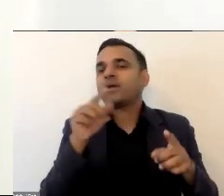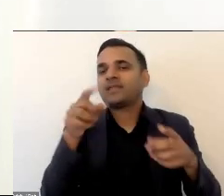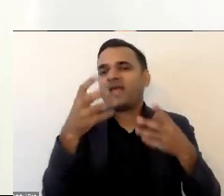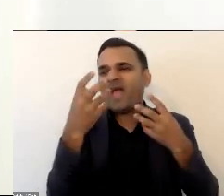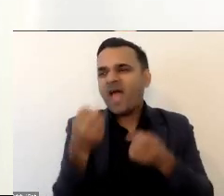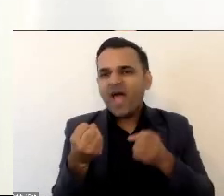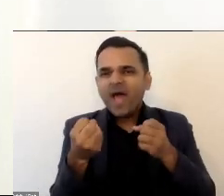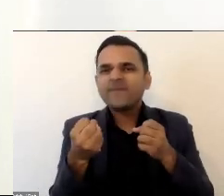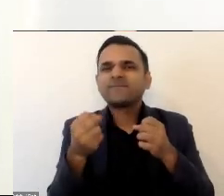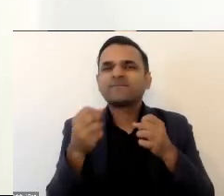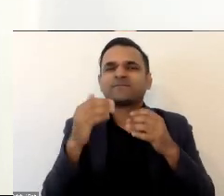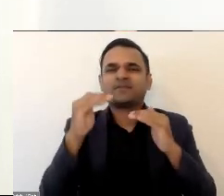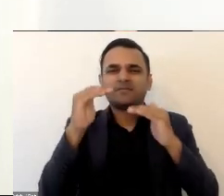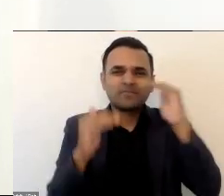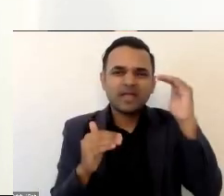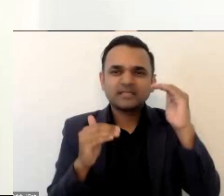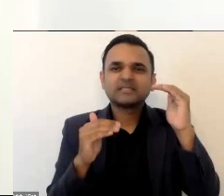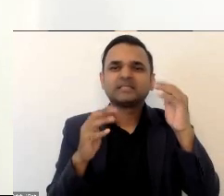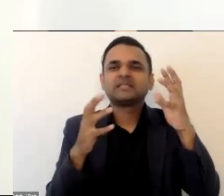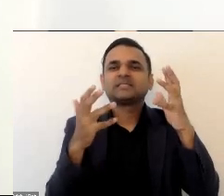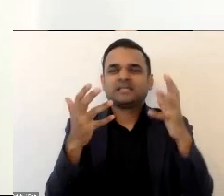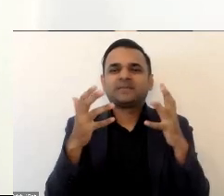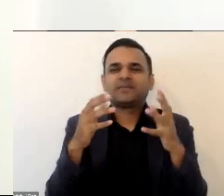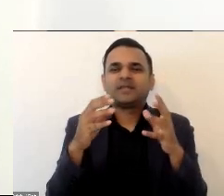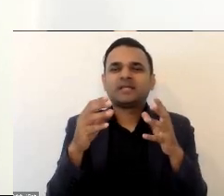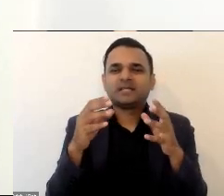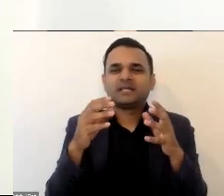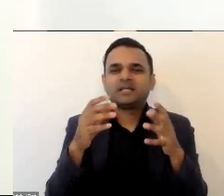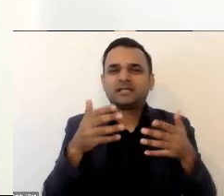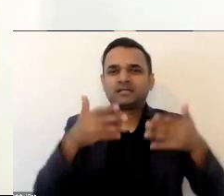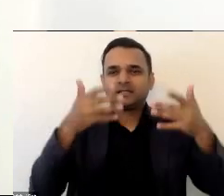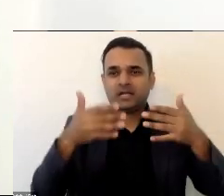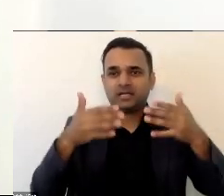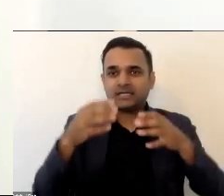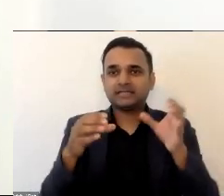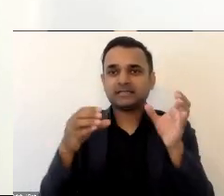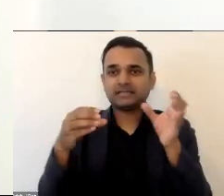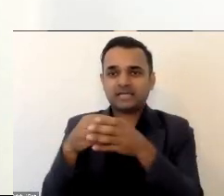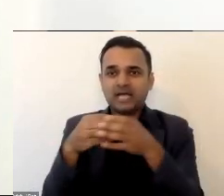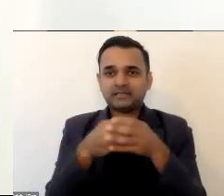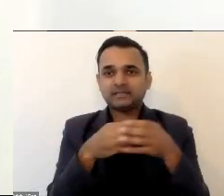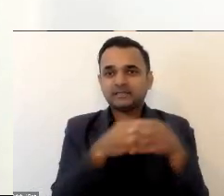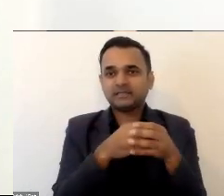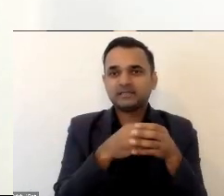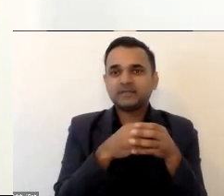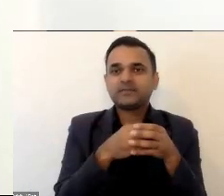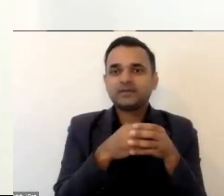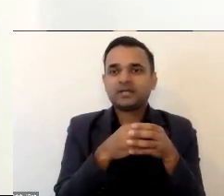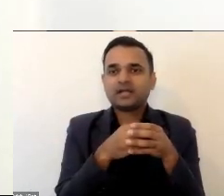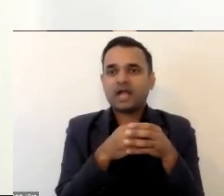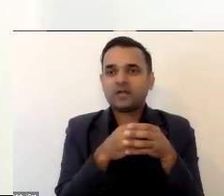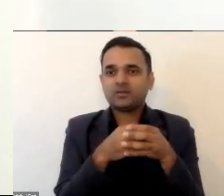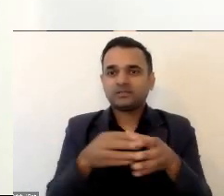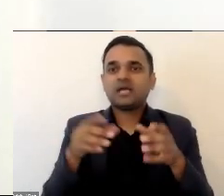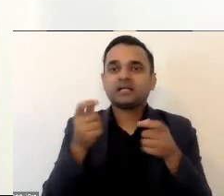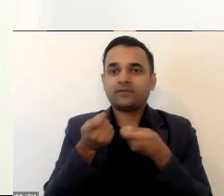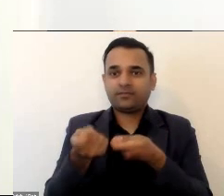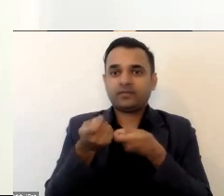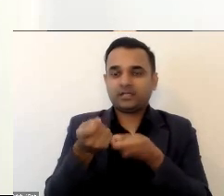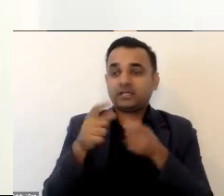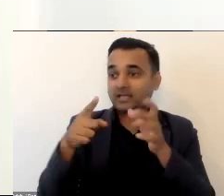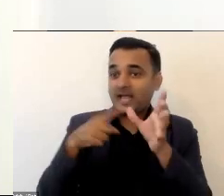customers in the outputs of that AI system. So in that context, sometimes people might